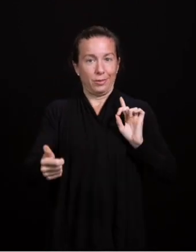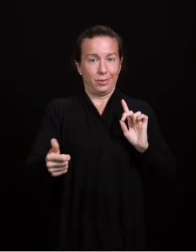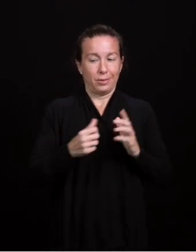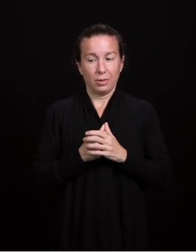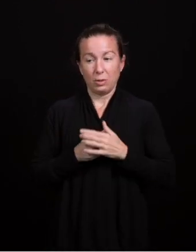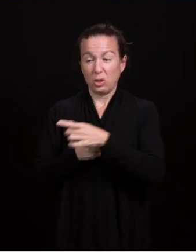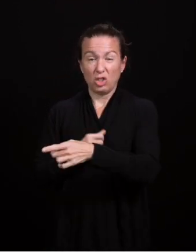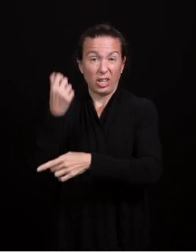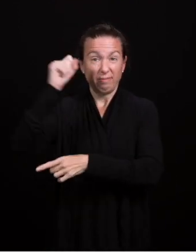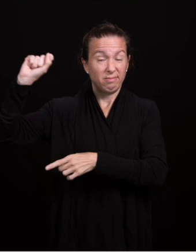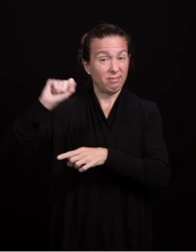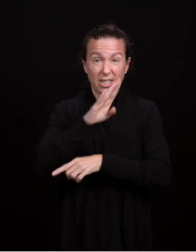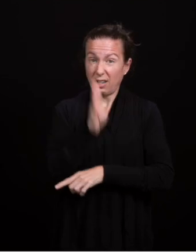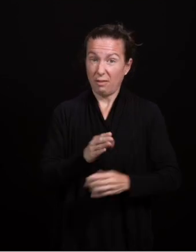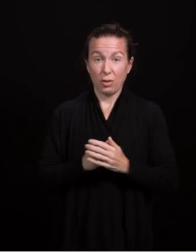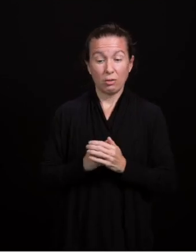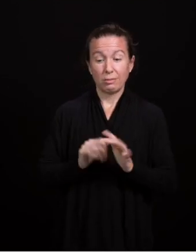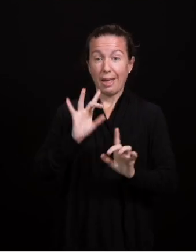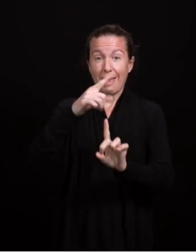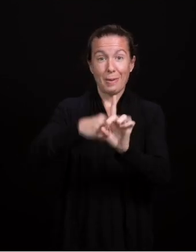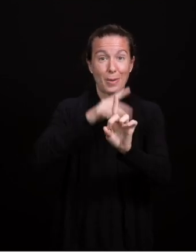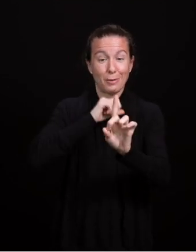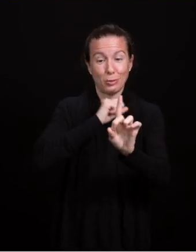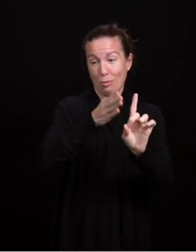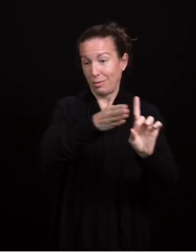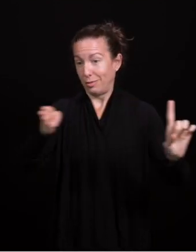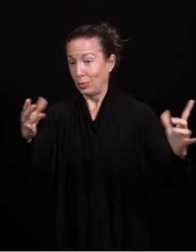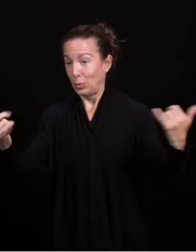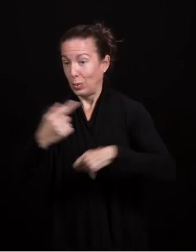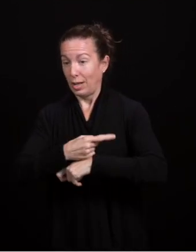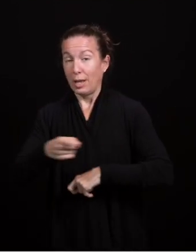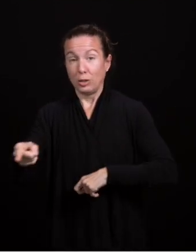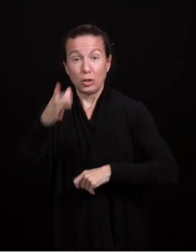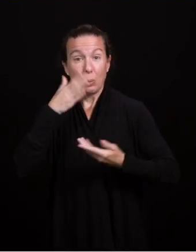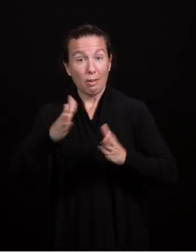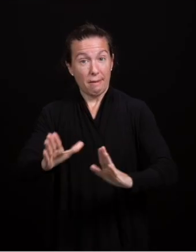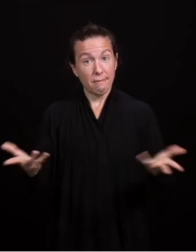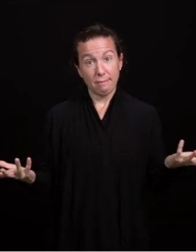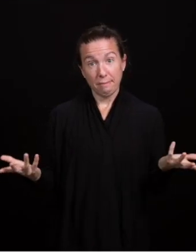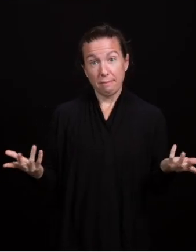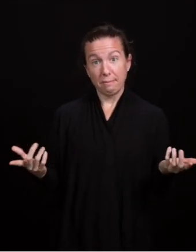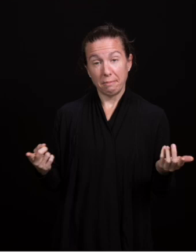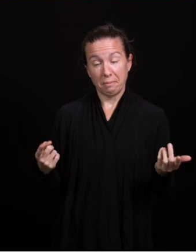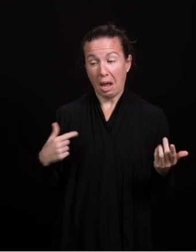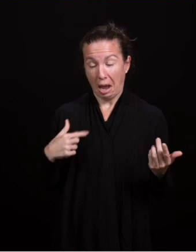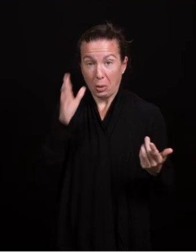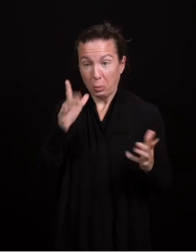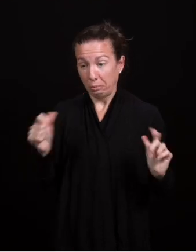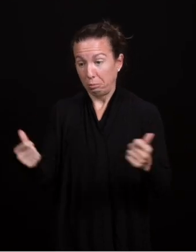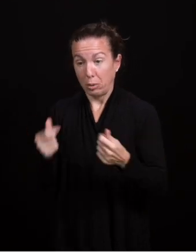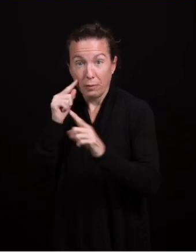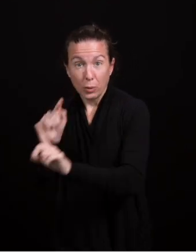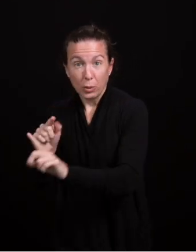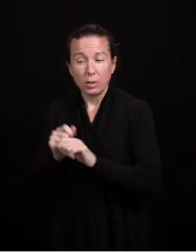surprisingly, given me a problem. She, from 8 months on, she sits right there and lets me put them in. I think with all of this